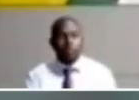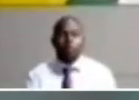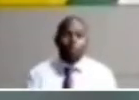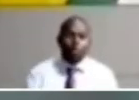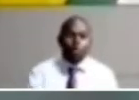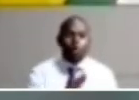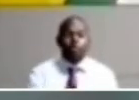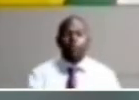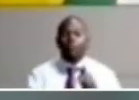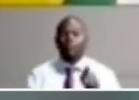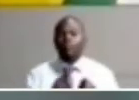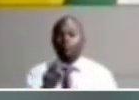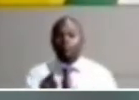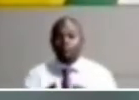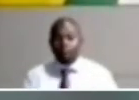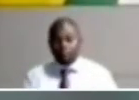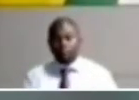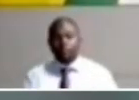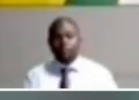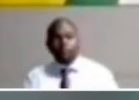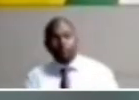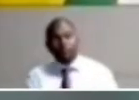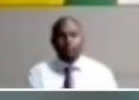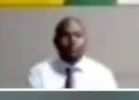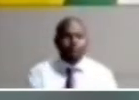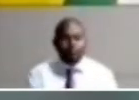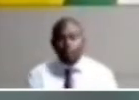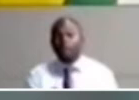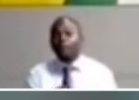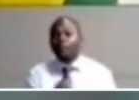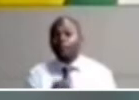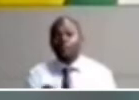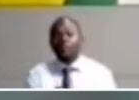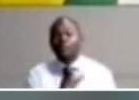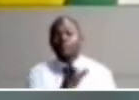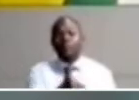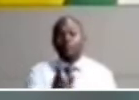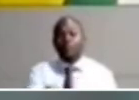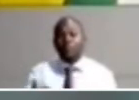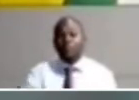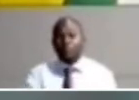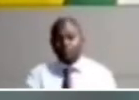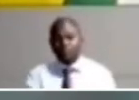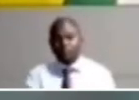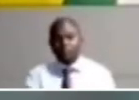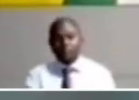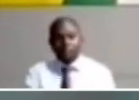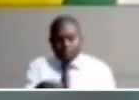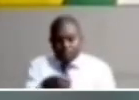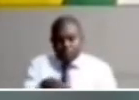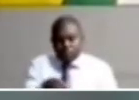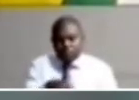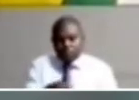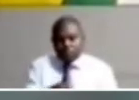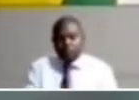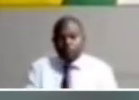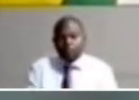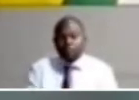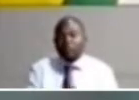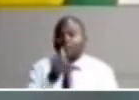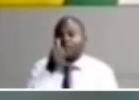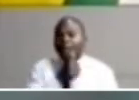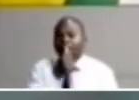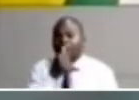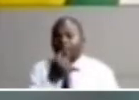all people-to-people movement by everybody, including those using their